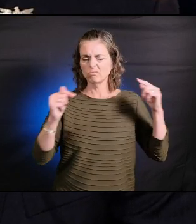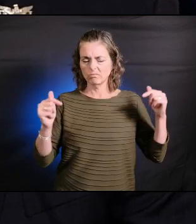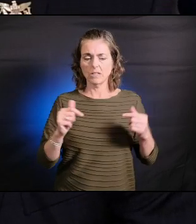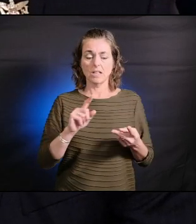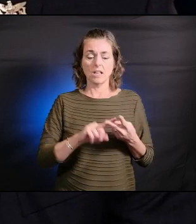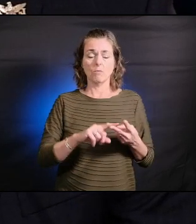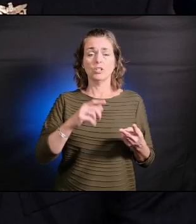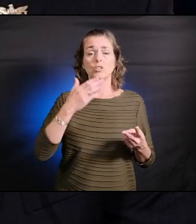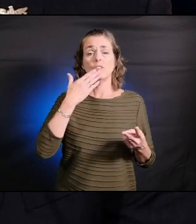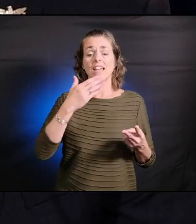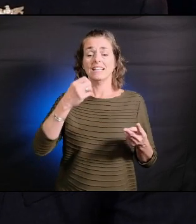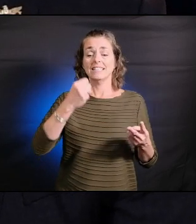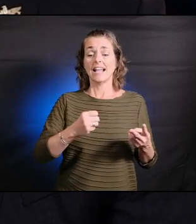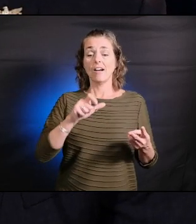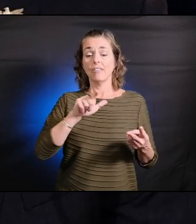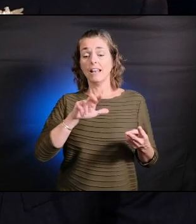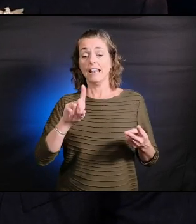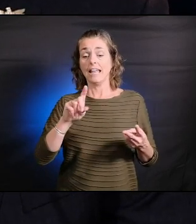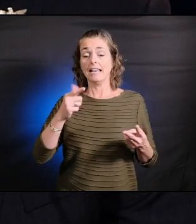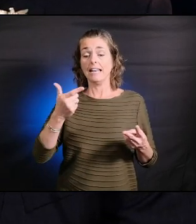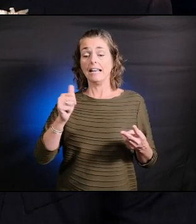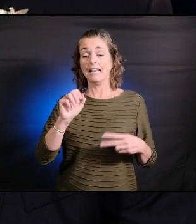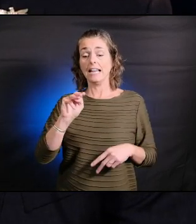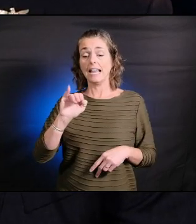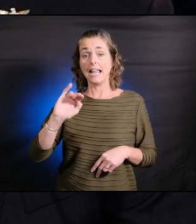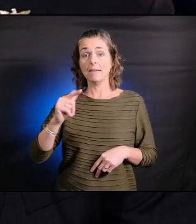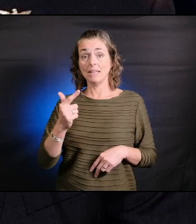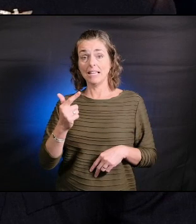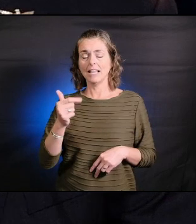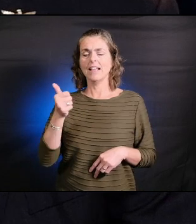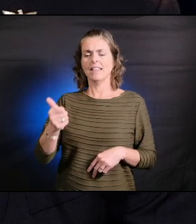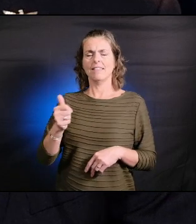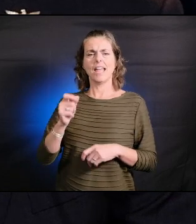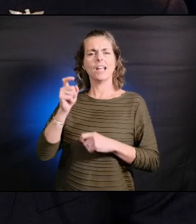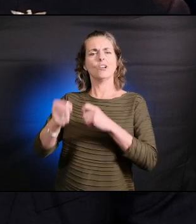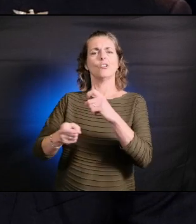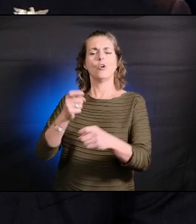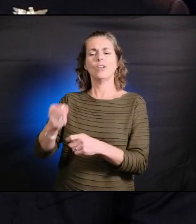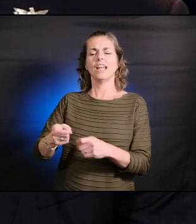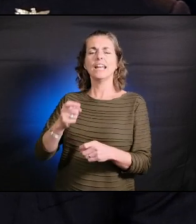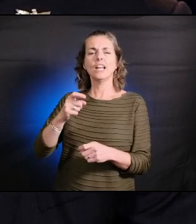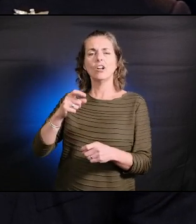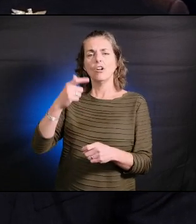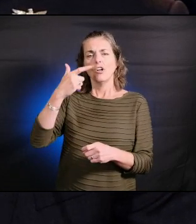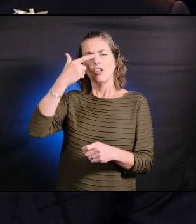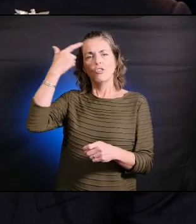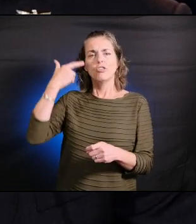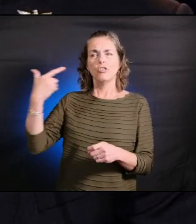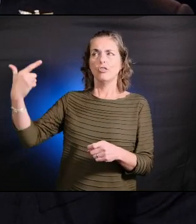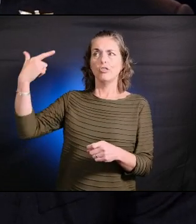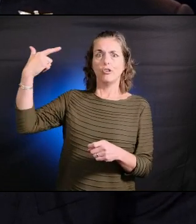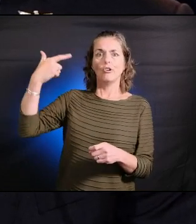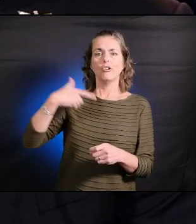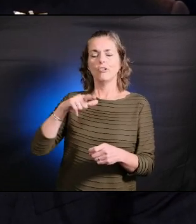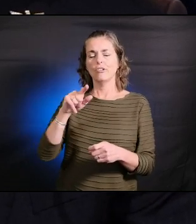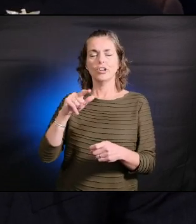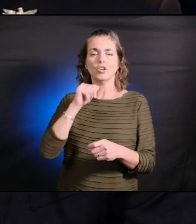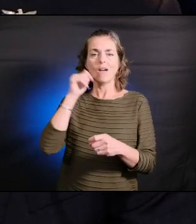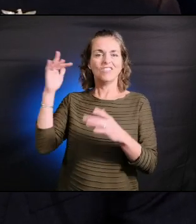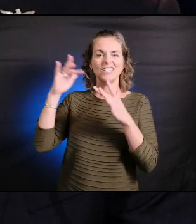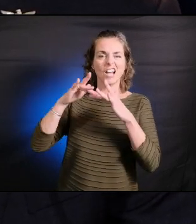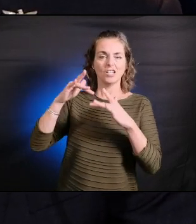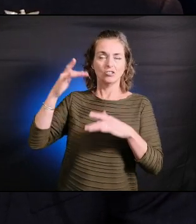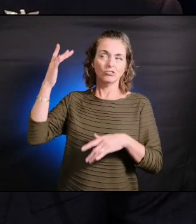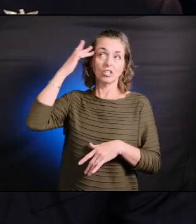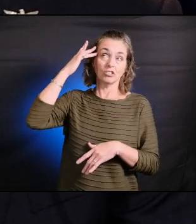thank Southland Gaming. They donated infrared thermometers, those no-touch thermometers that you see,